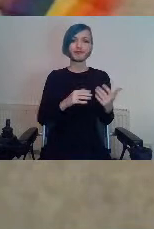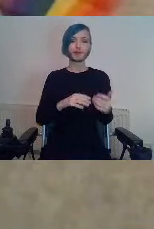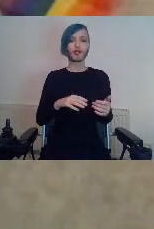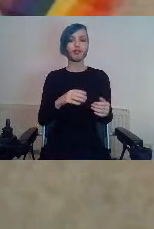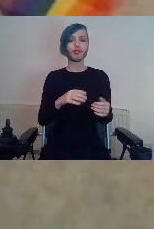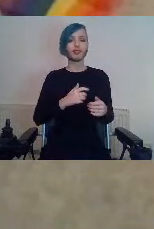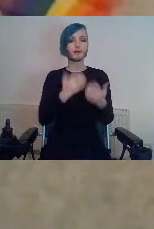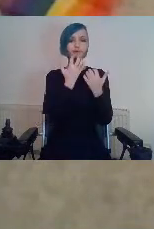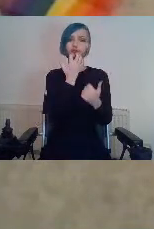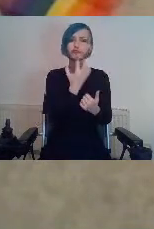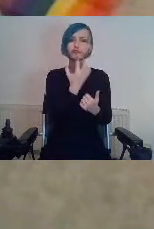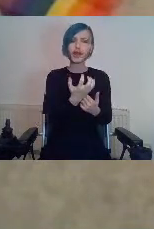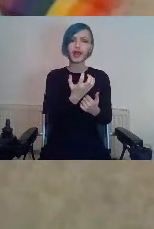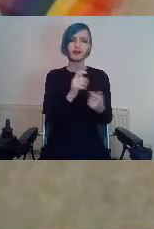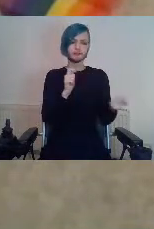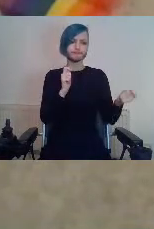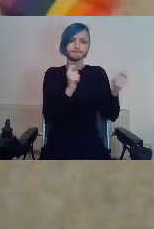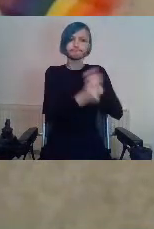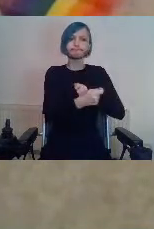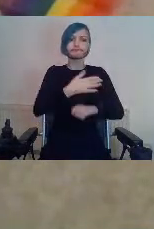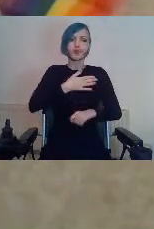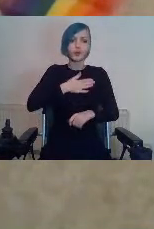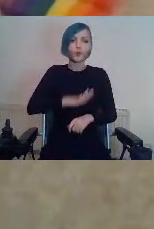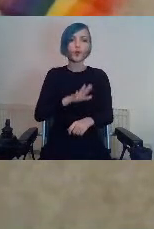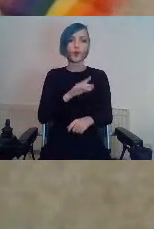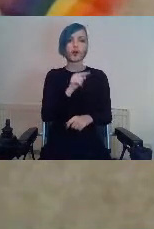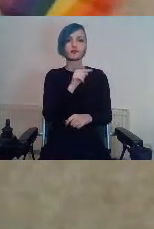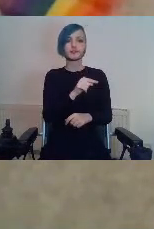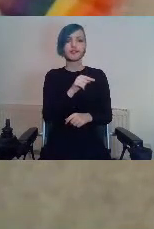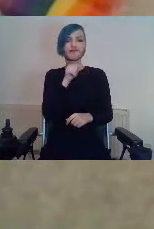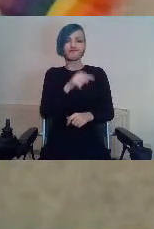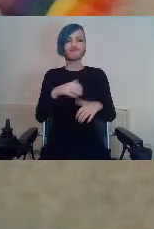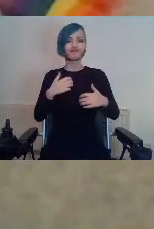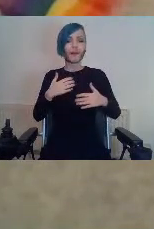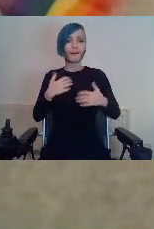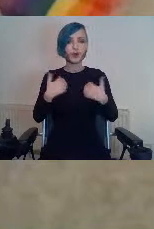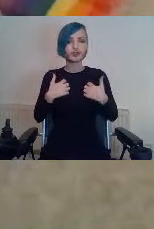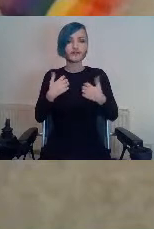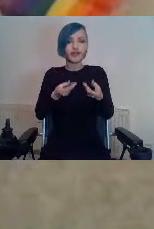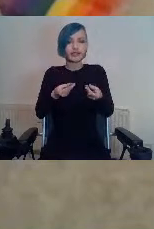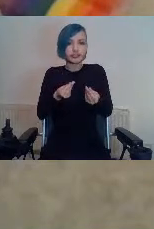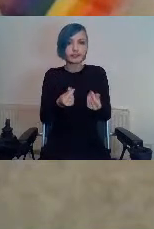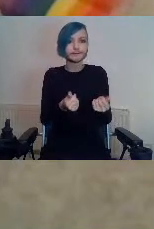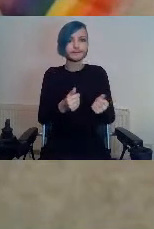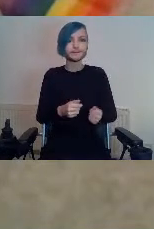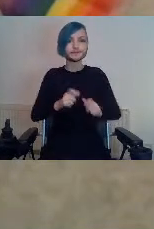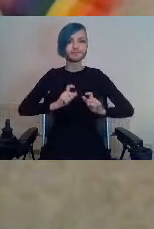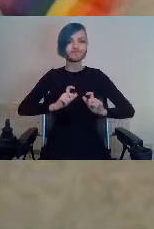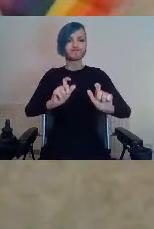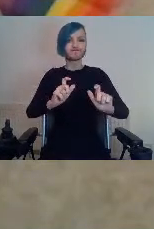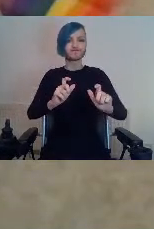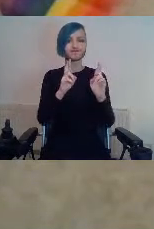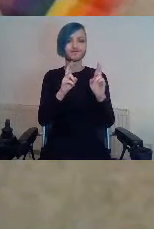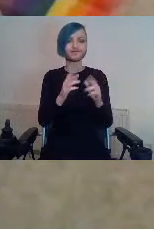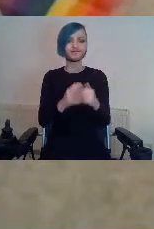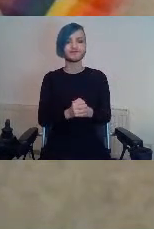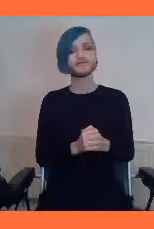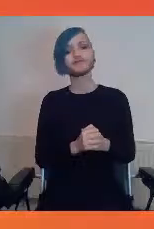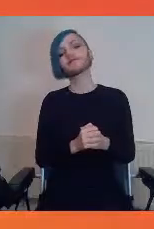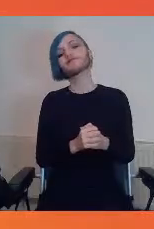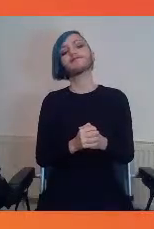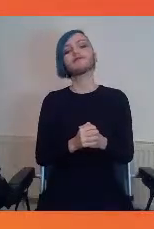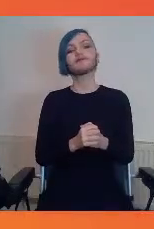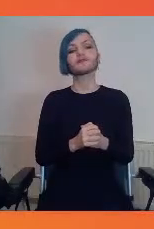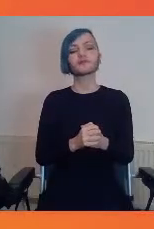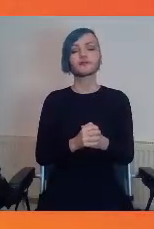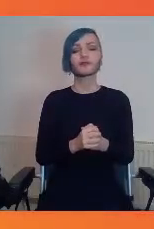changes, and this is what drives us further. Oh, Vitalina, that is really good to know and